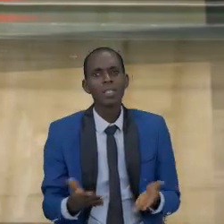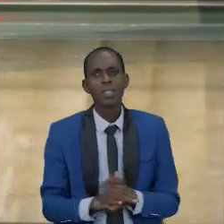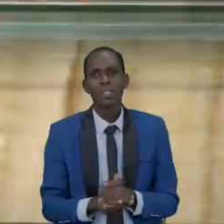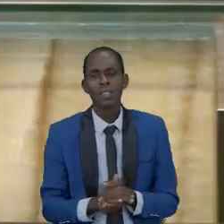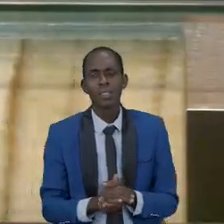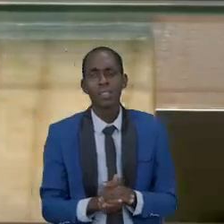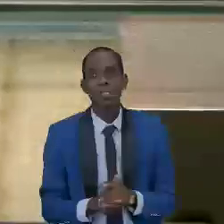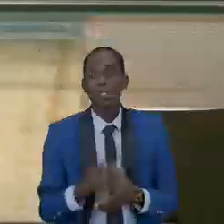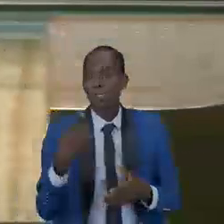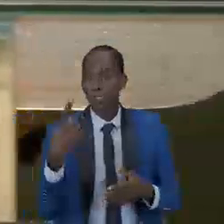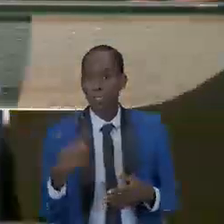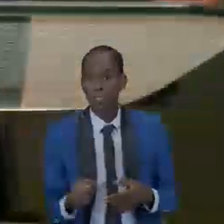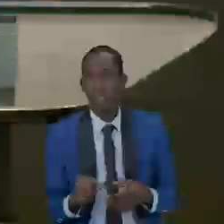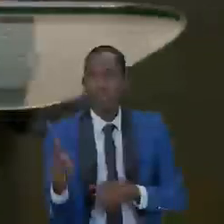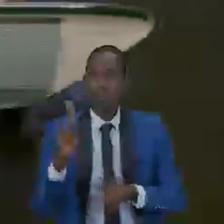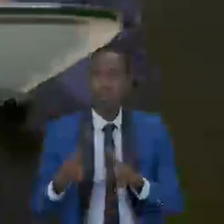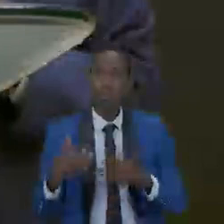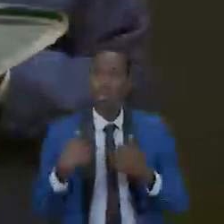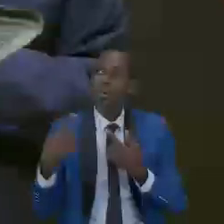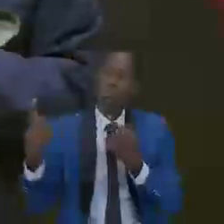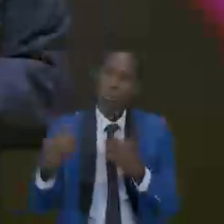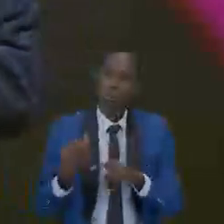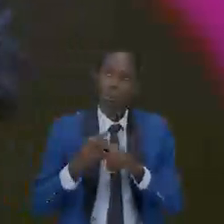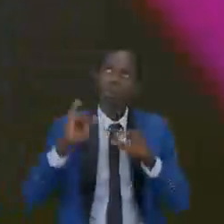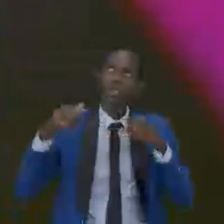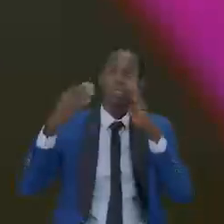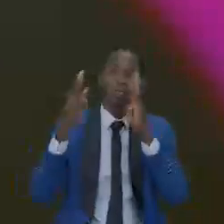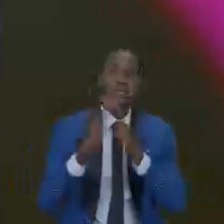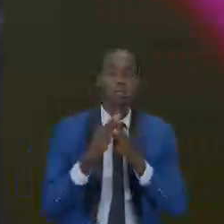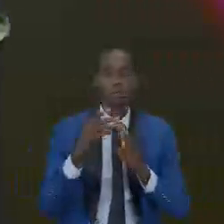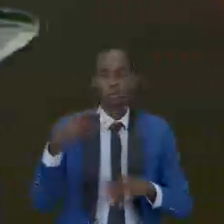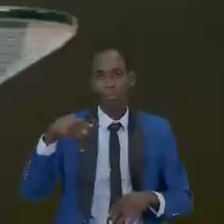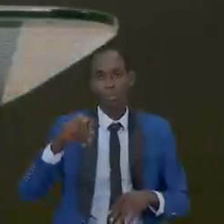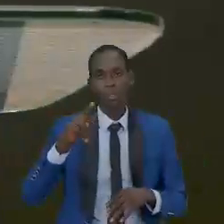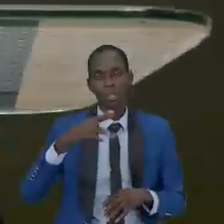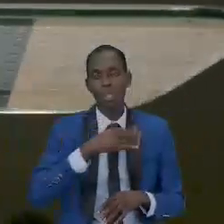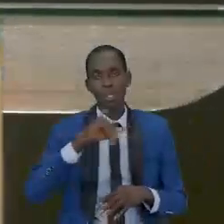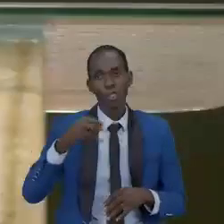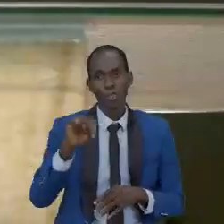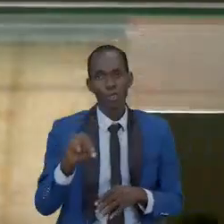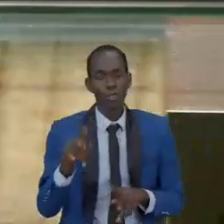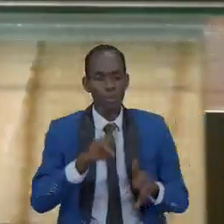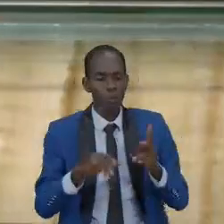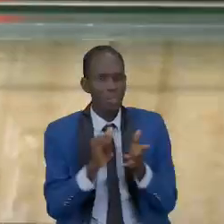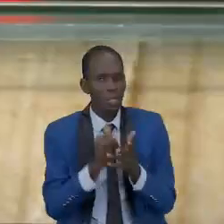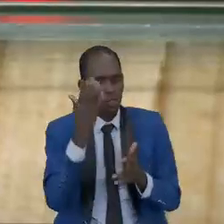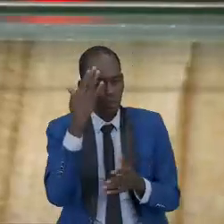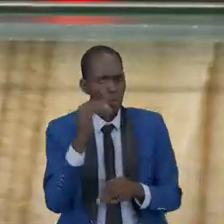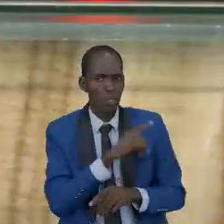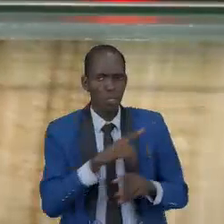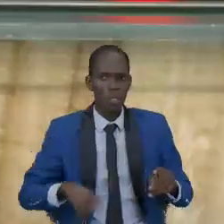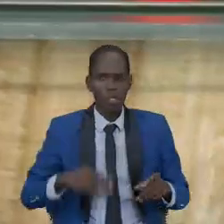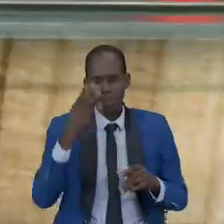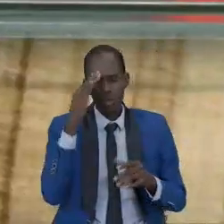The apostles had come from Jerusalem, Peter and John. And these people who knew the Lord and believed in the Lord